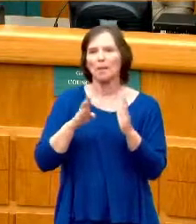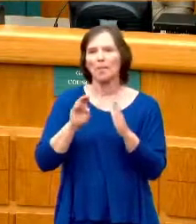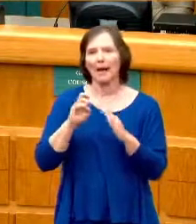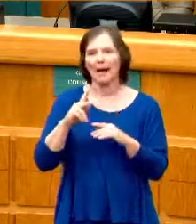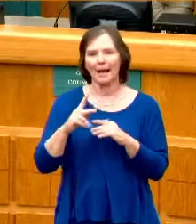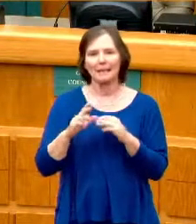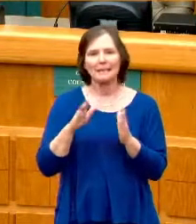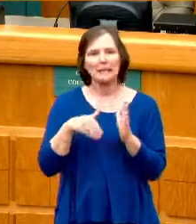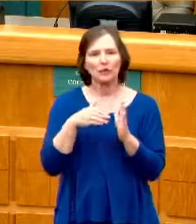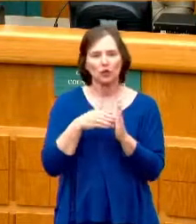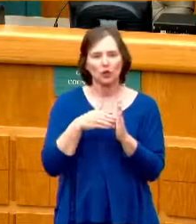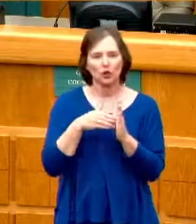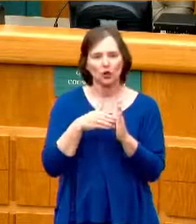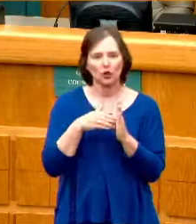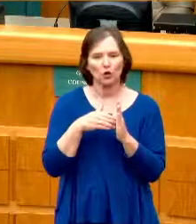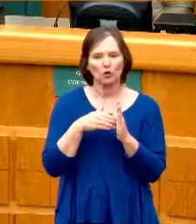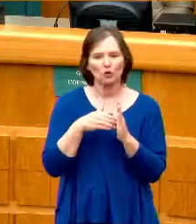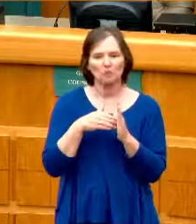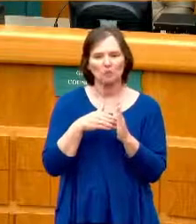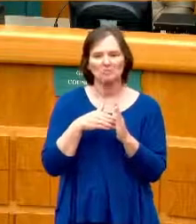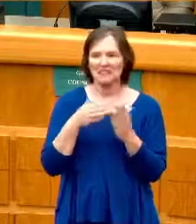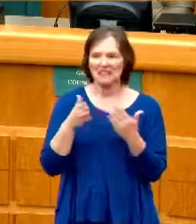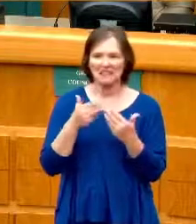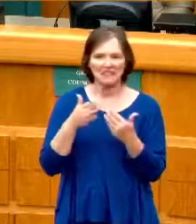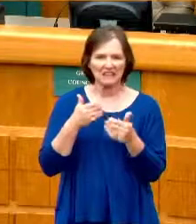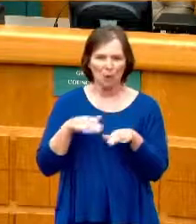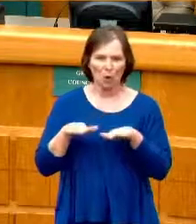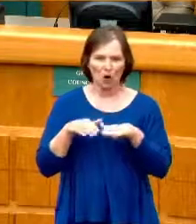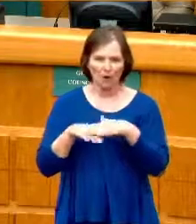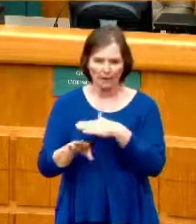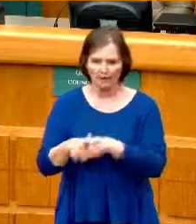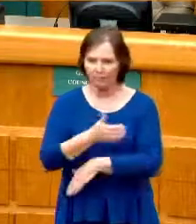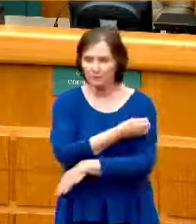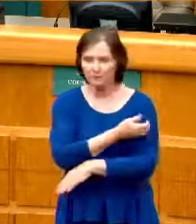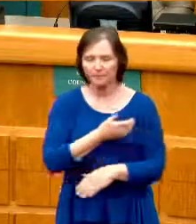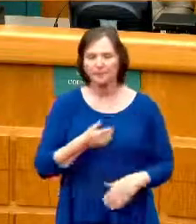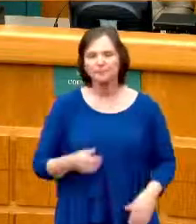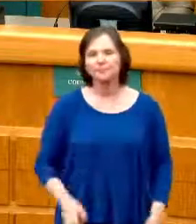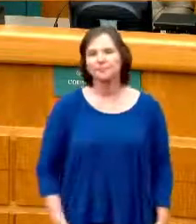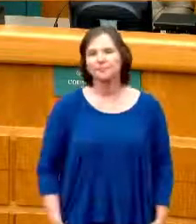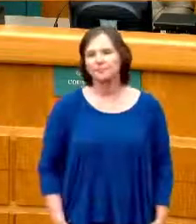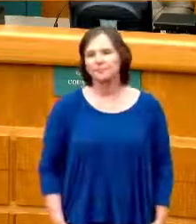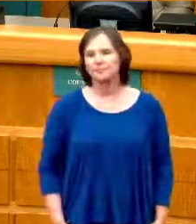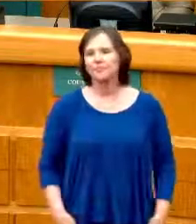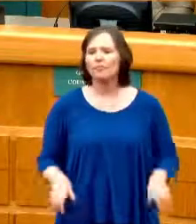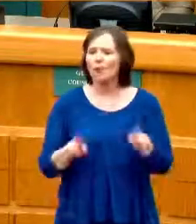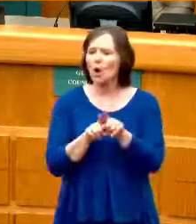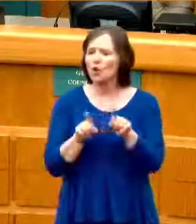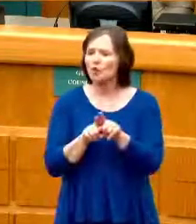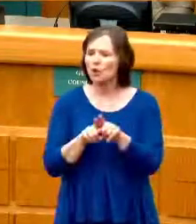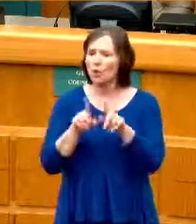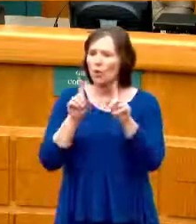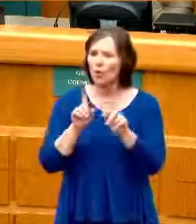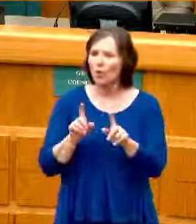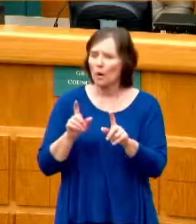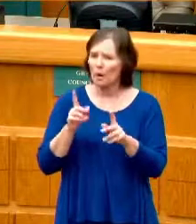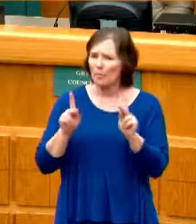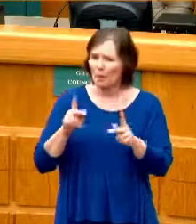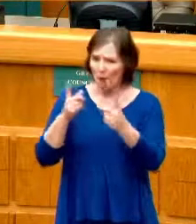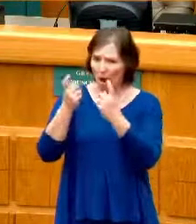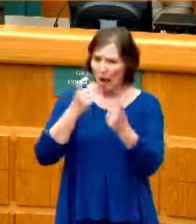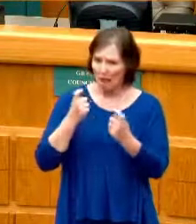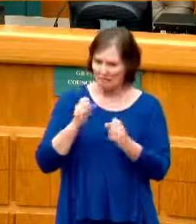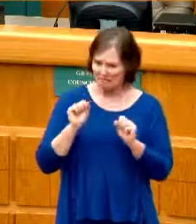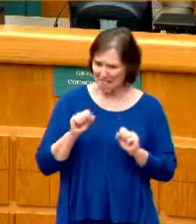vaccine available. Another question is, can I register for a specific clinic? And I'm happy to say